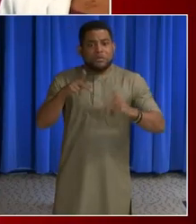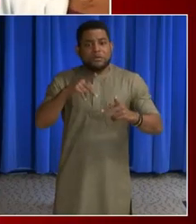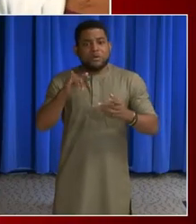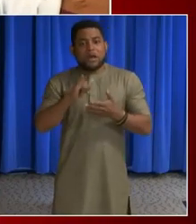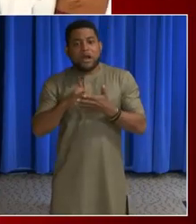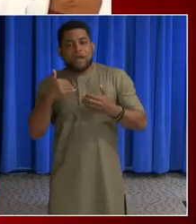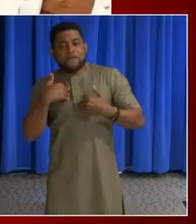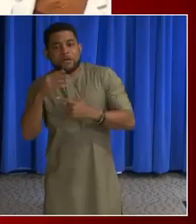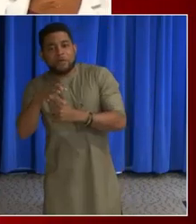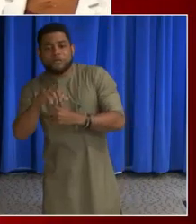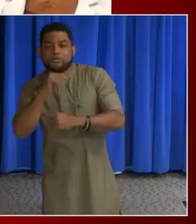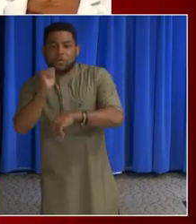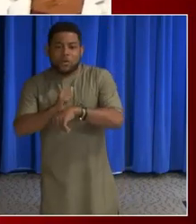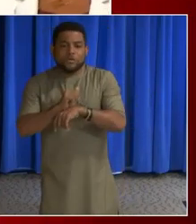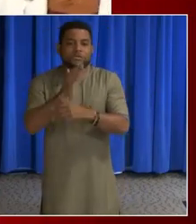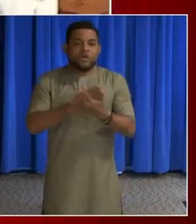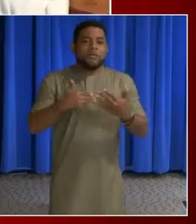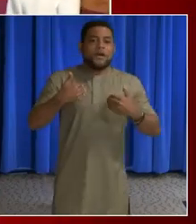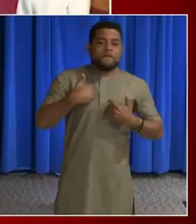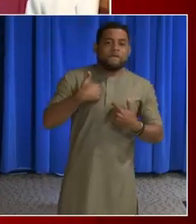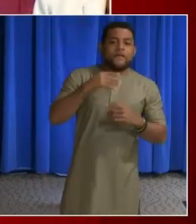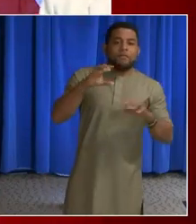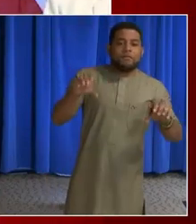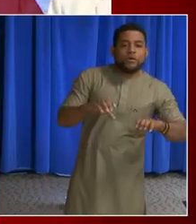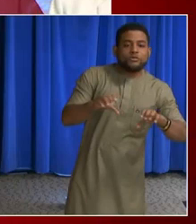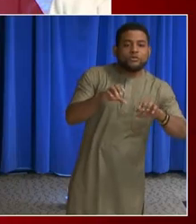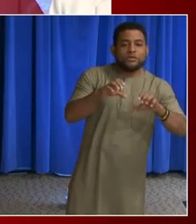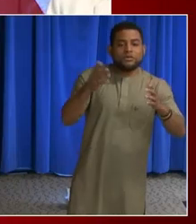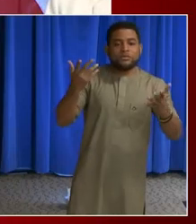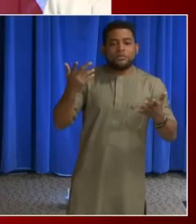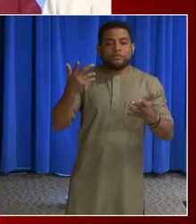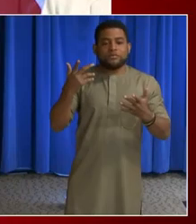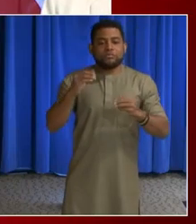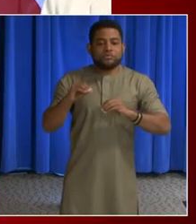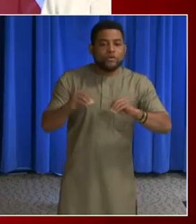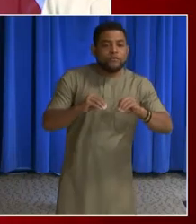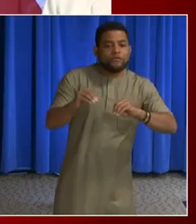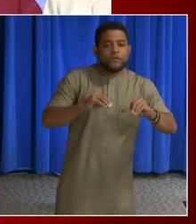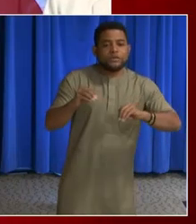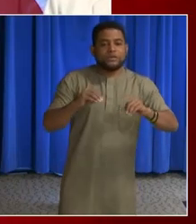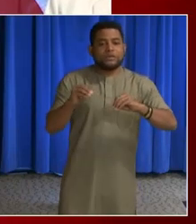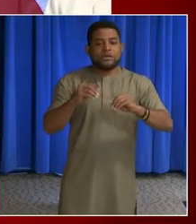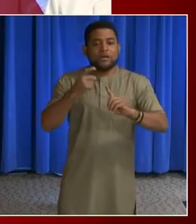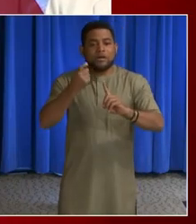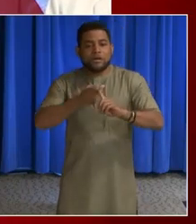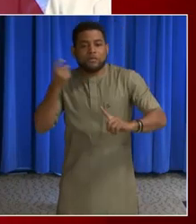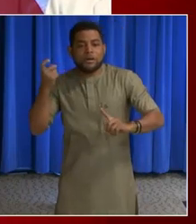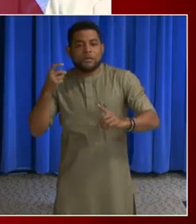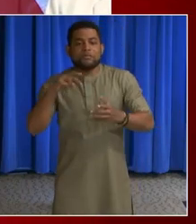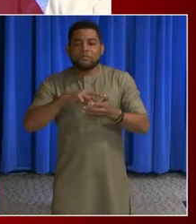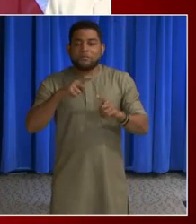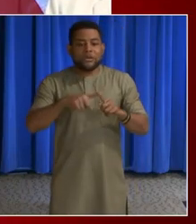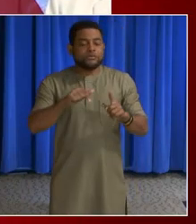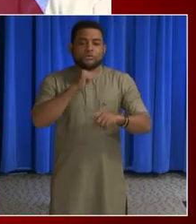are motion activated that don't come on. So we've released everything that we have at this